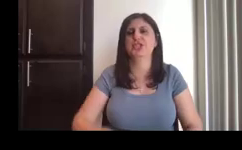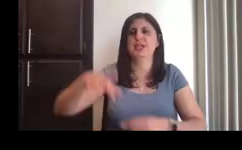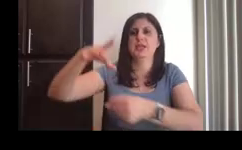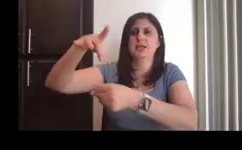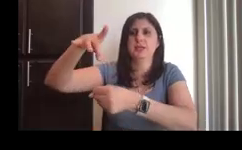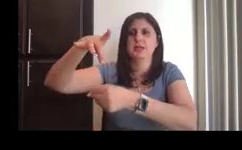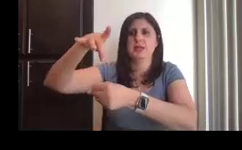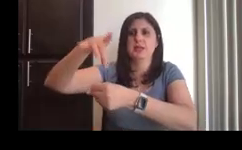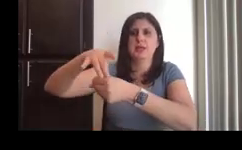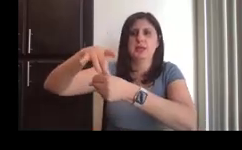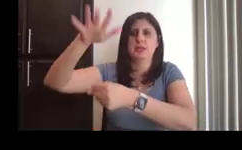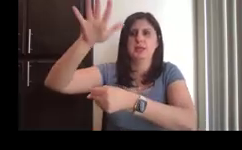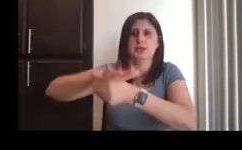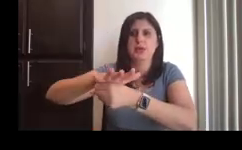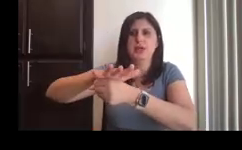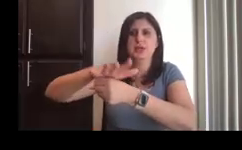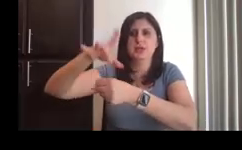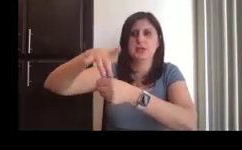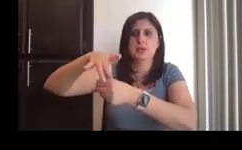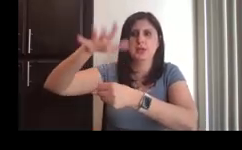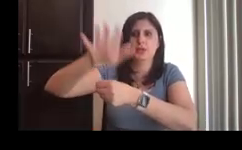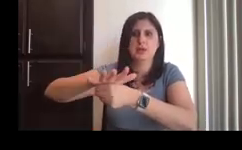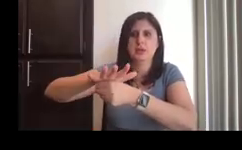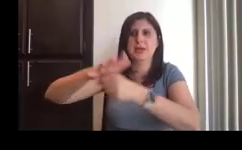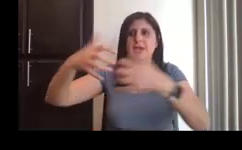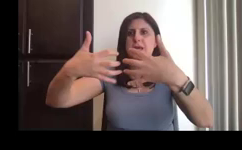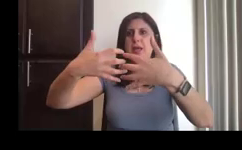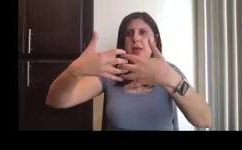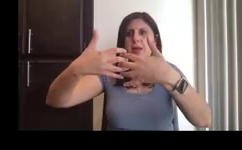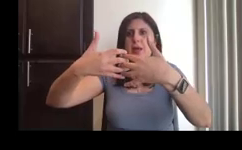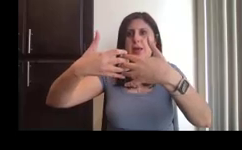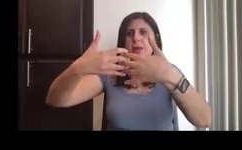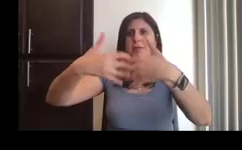Soda machine. Soda